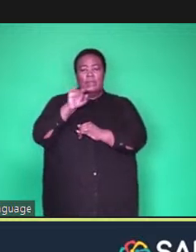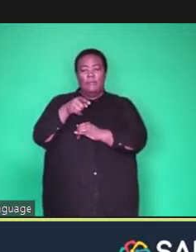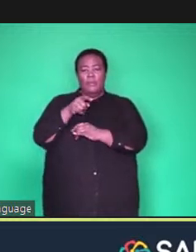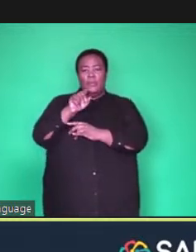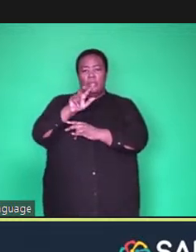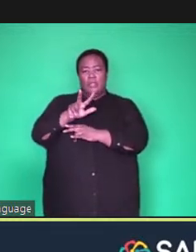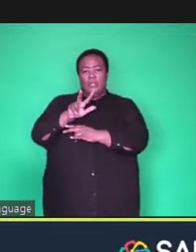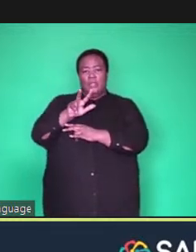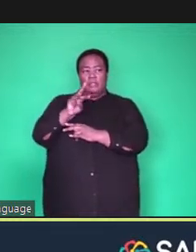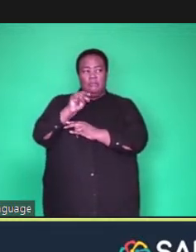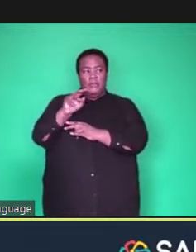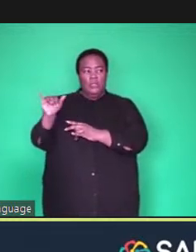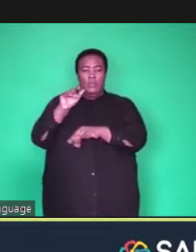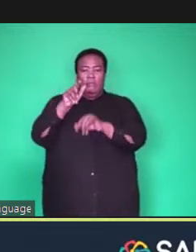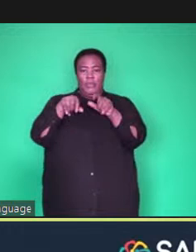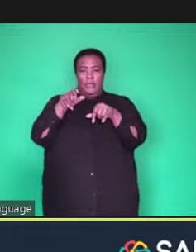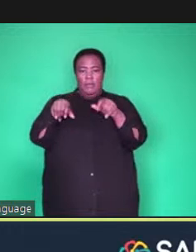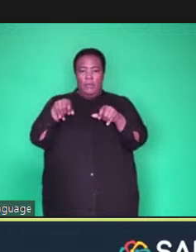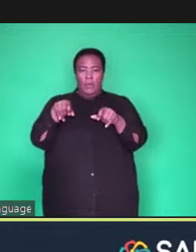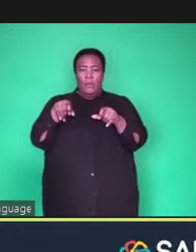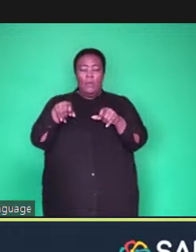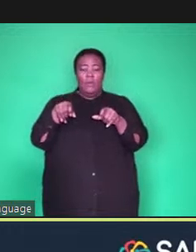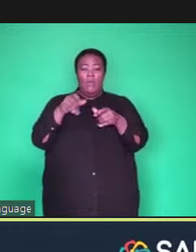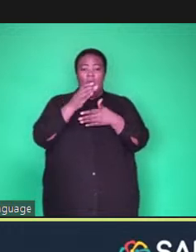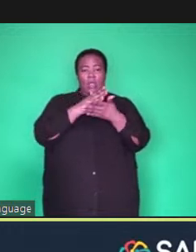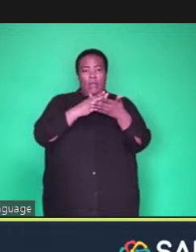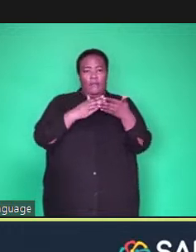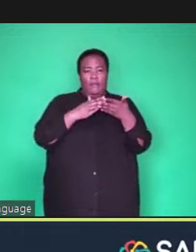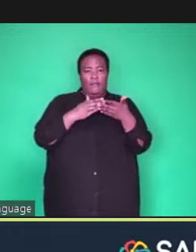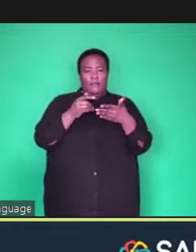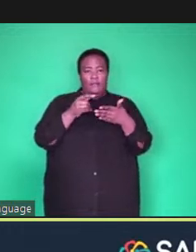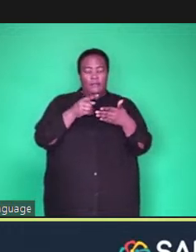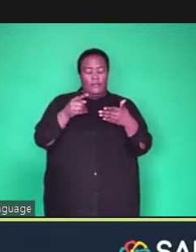7.5% of those were internal migrants,